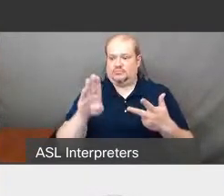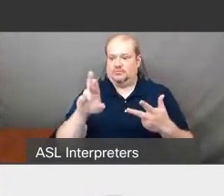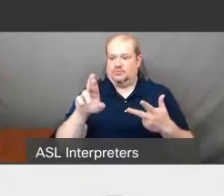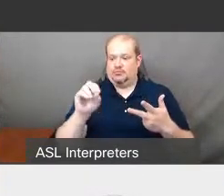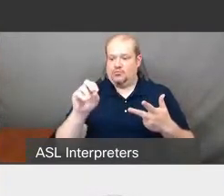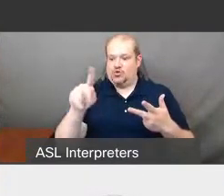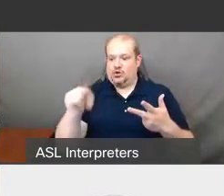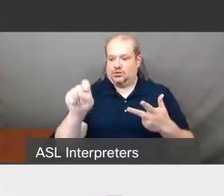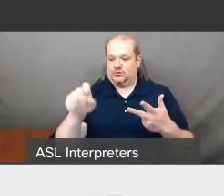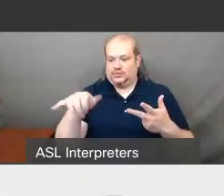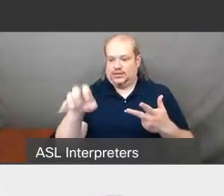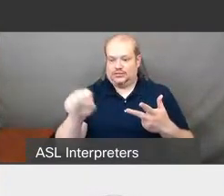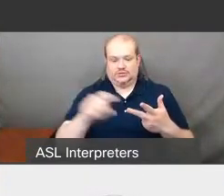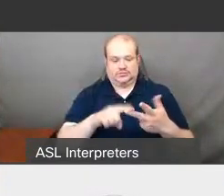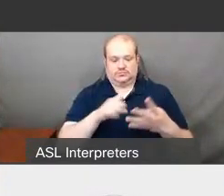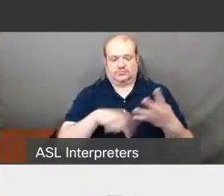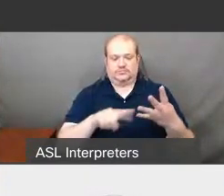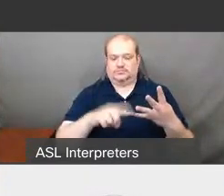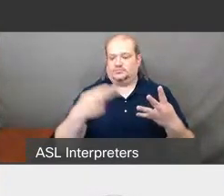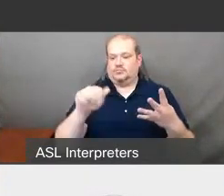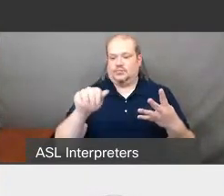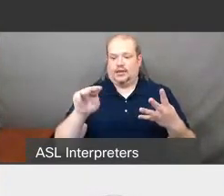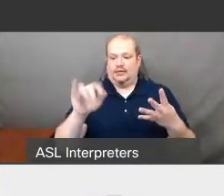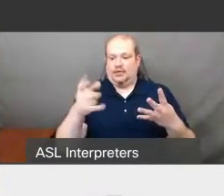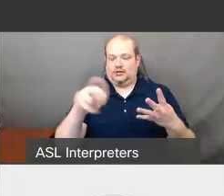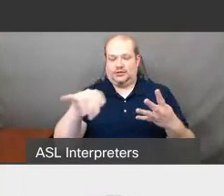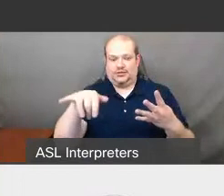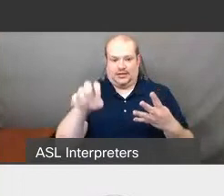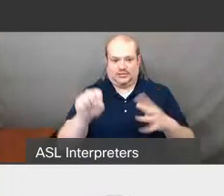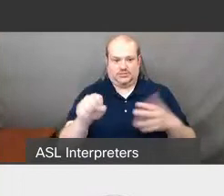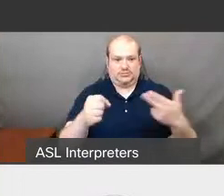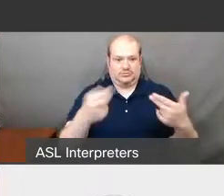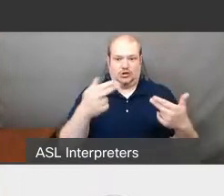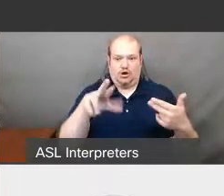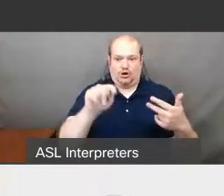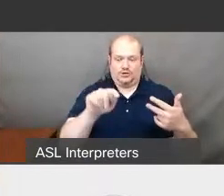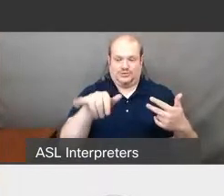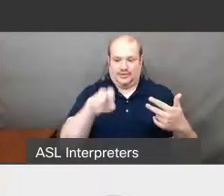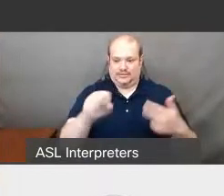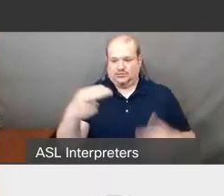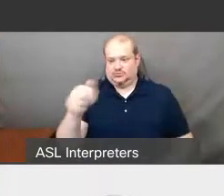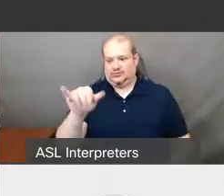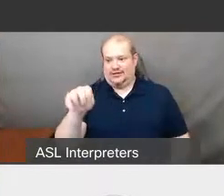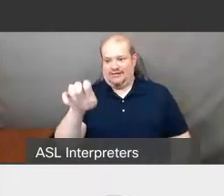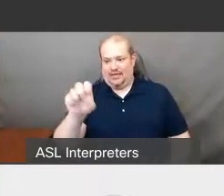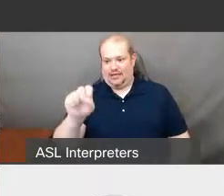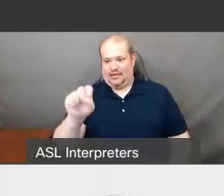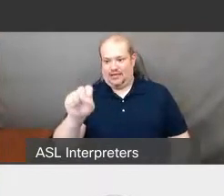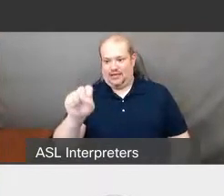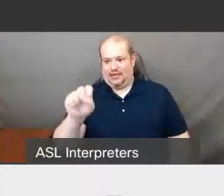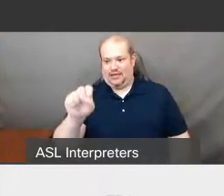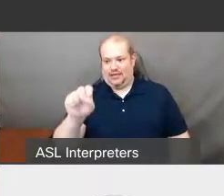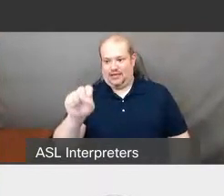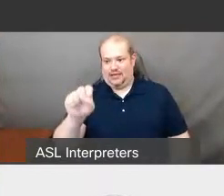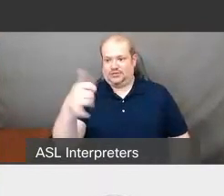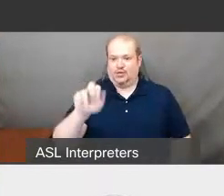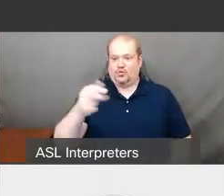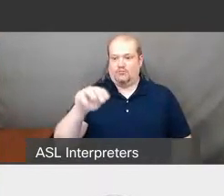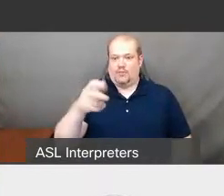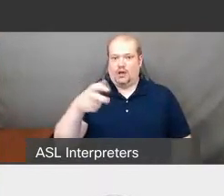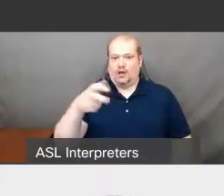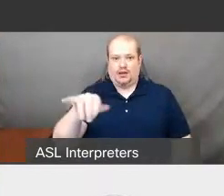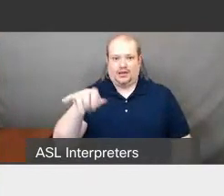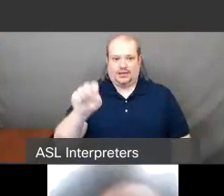Brooks. Yes. Hamilton. Yes. Hart. Yes. Haynes. Yes. Ramon.